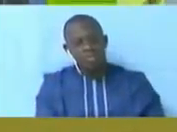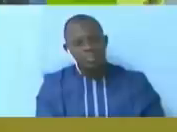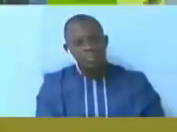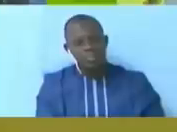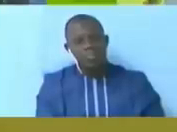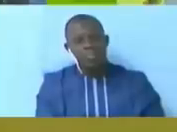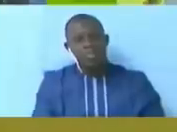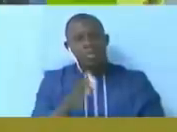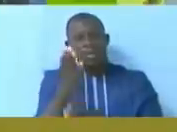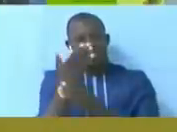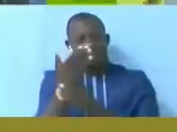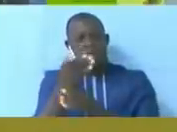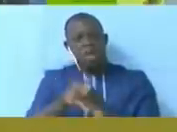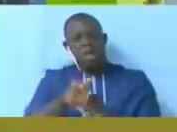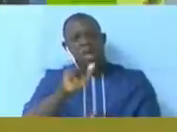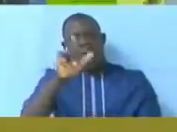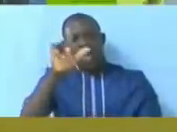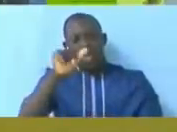in Germany.